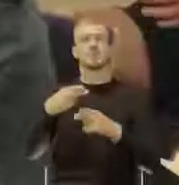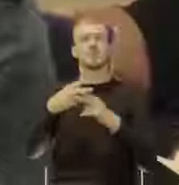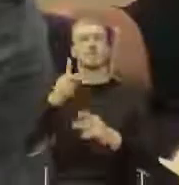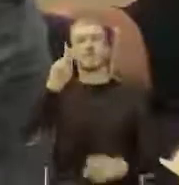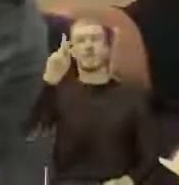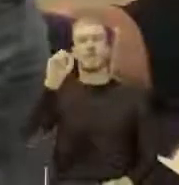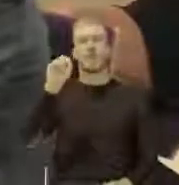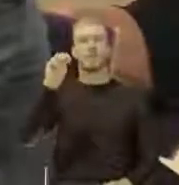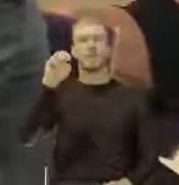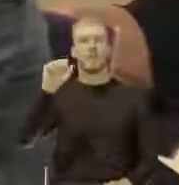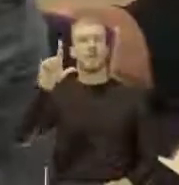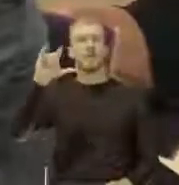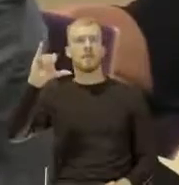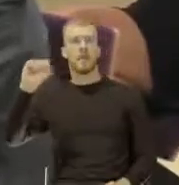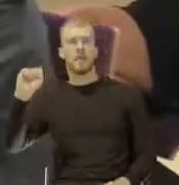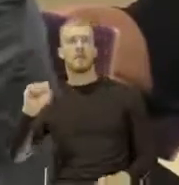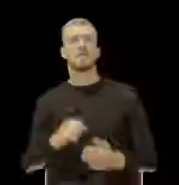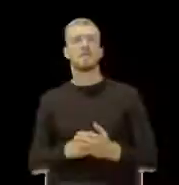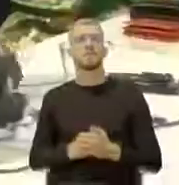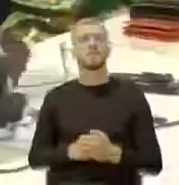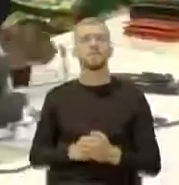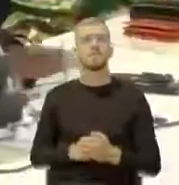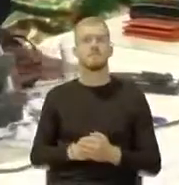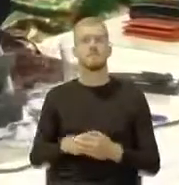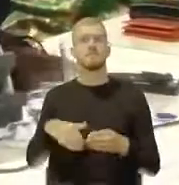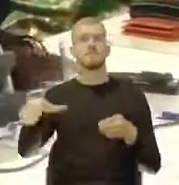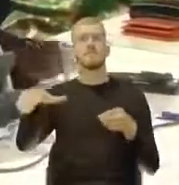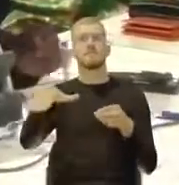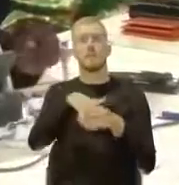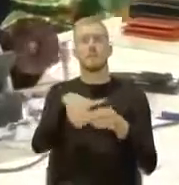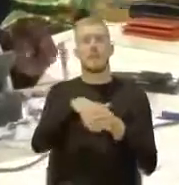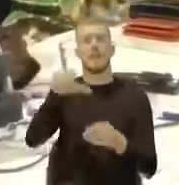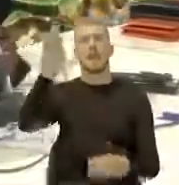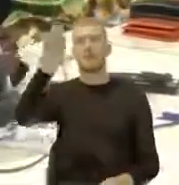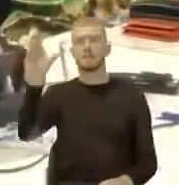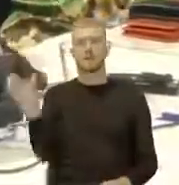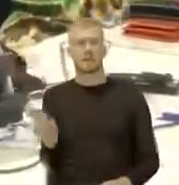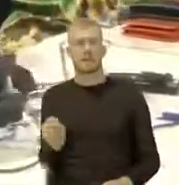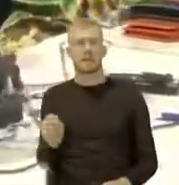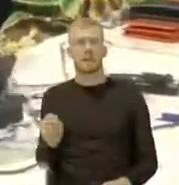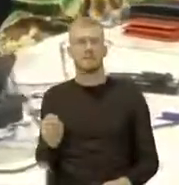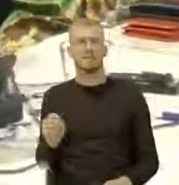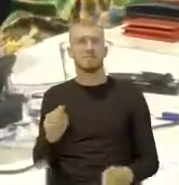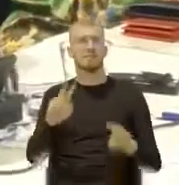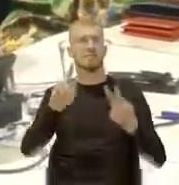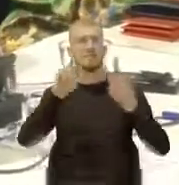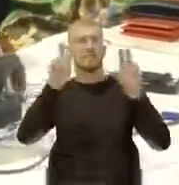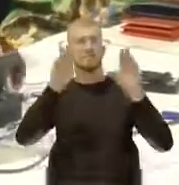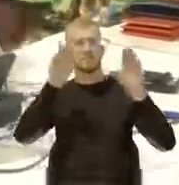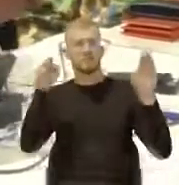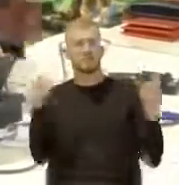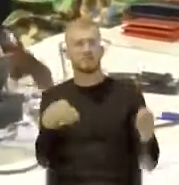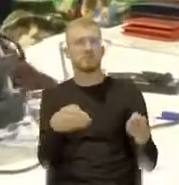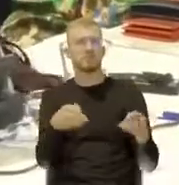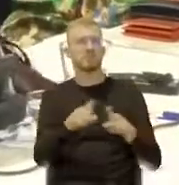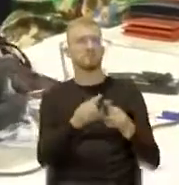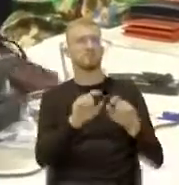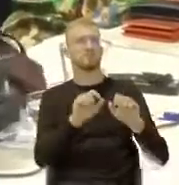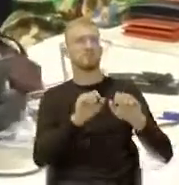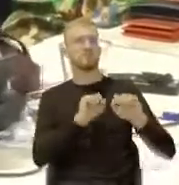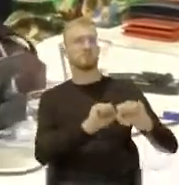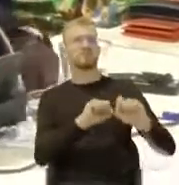Thank you very much, Paul. I would like, first of all, to